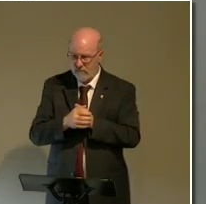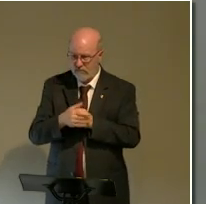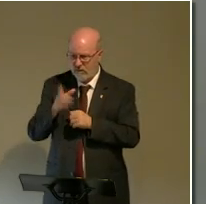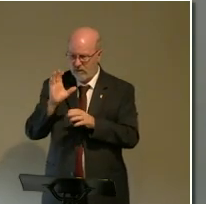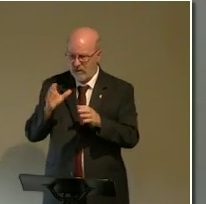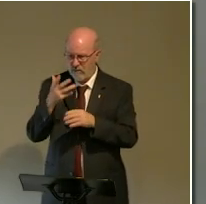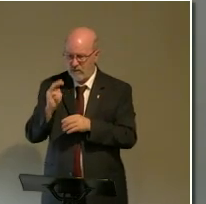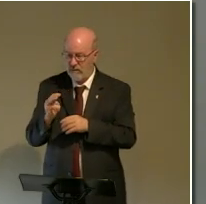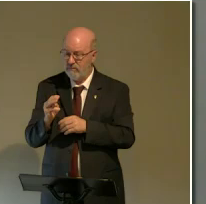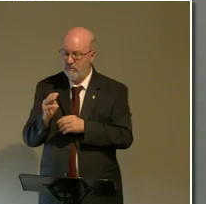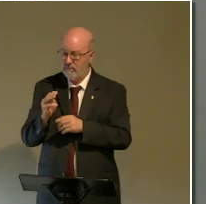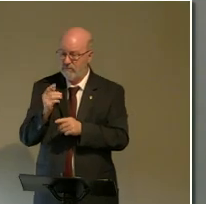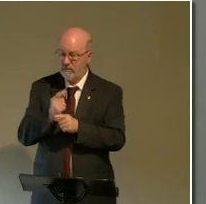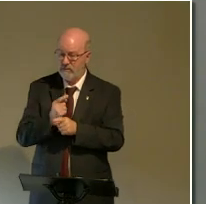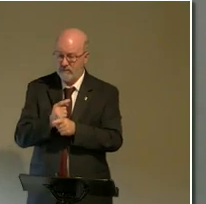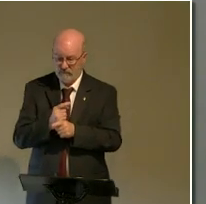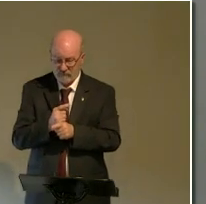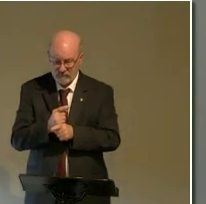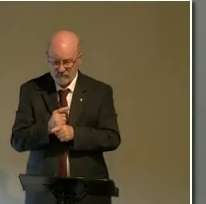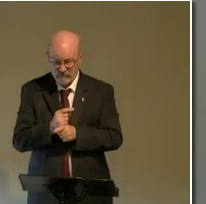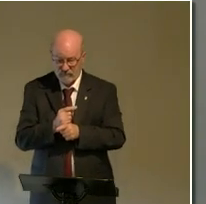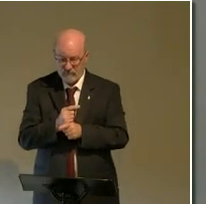God did with him, right?